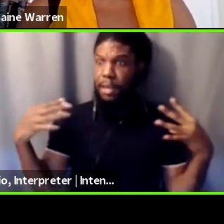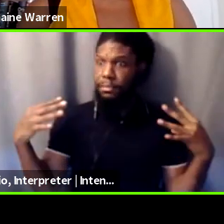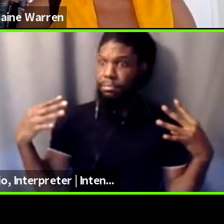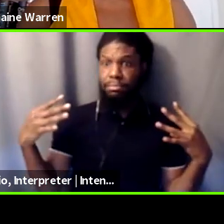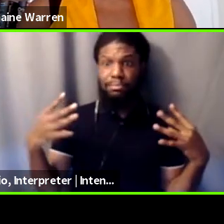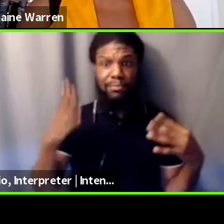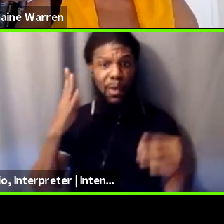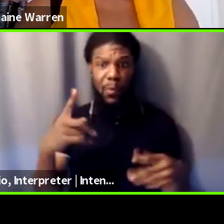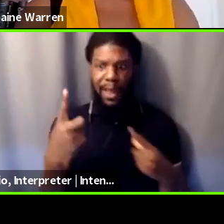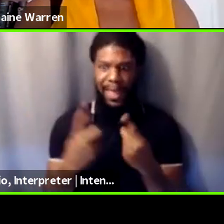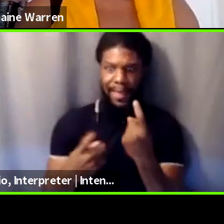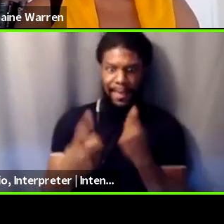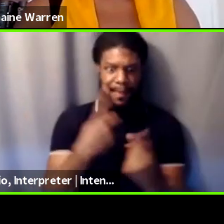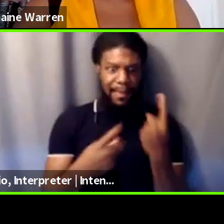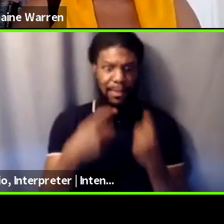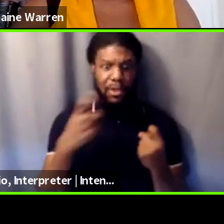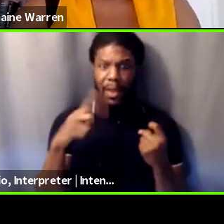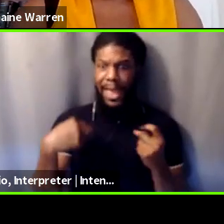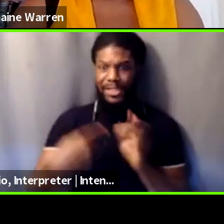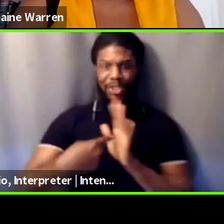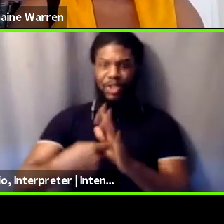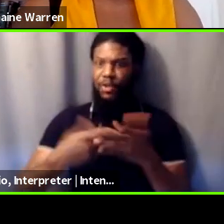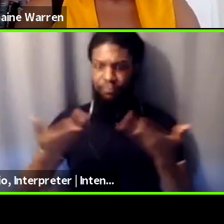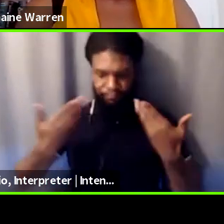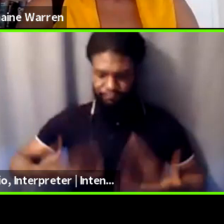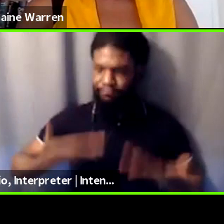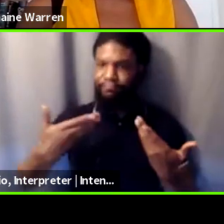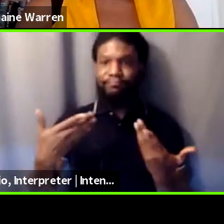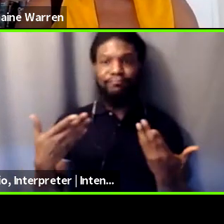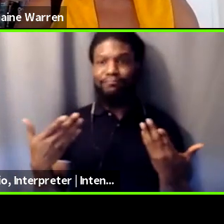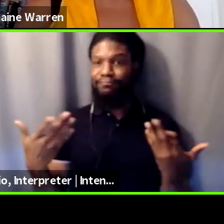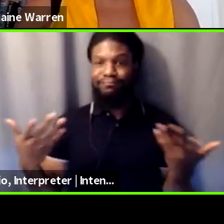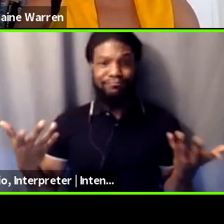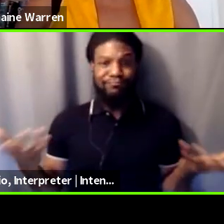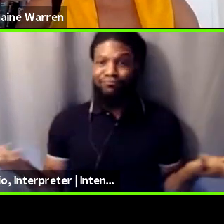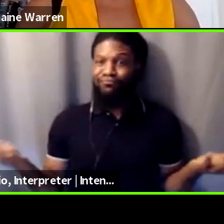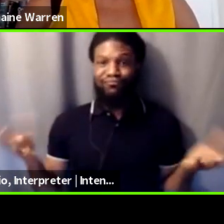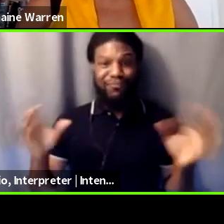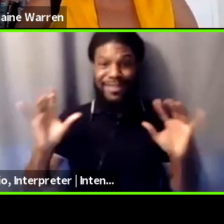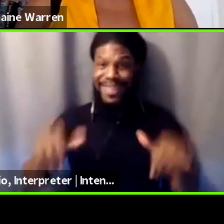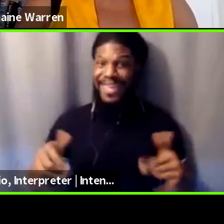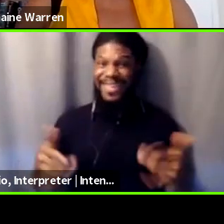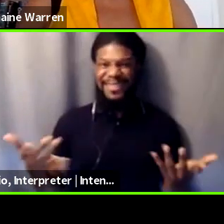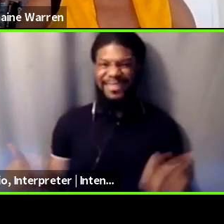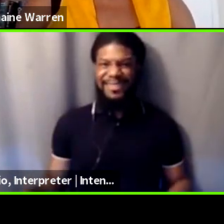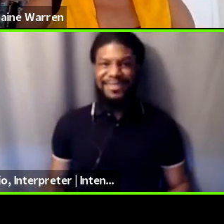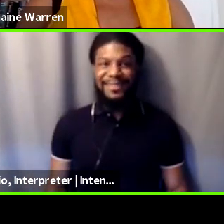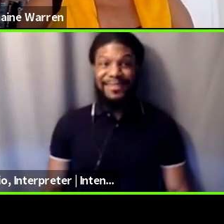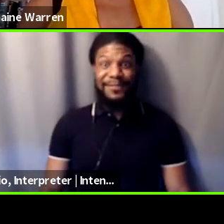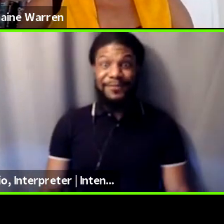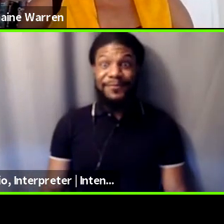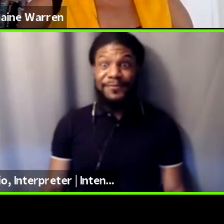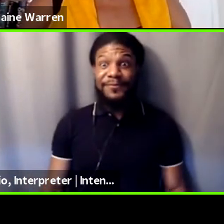them like this. Ashe. Sorry, do you want to go next?